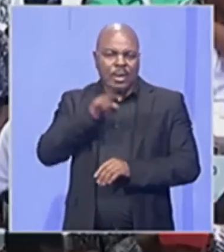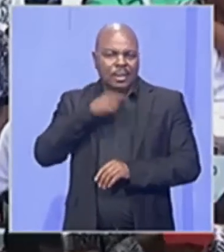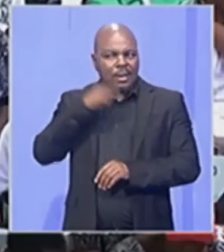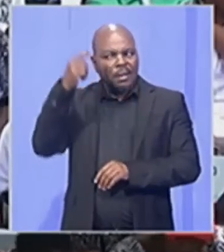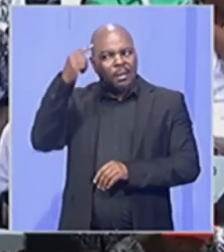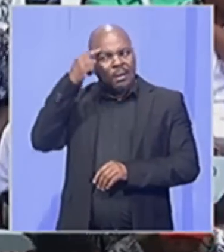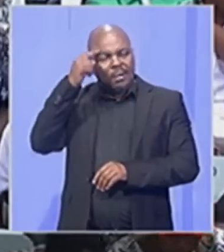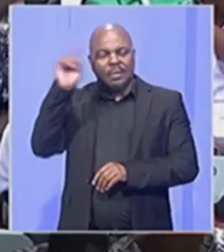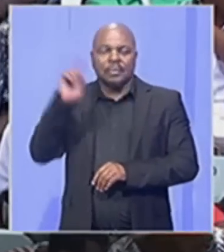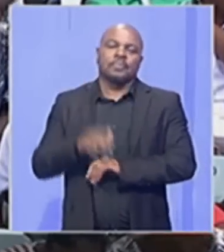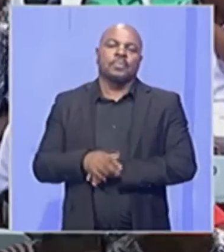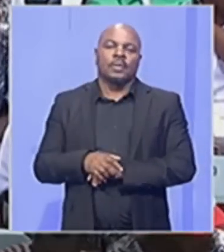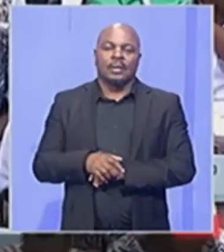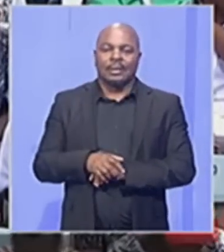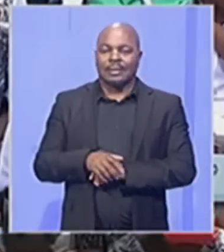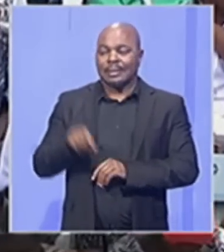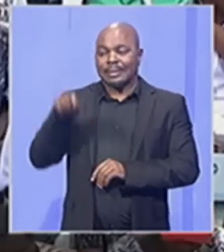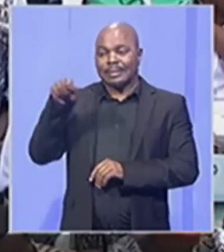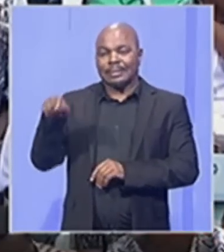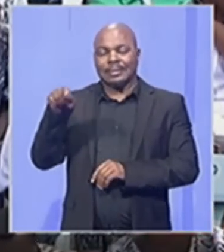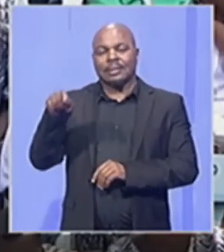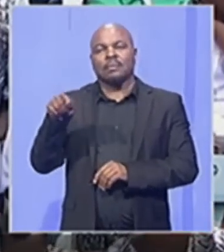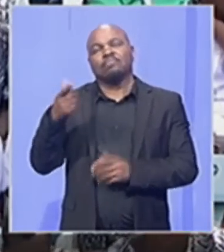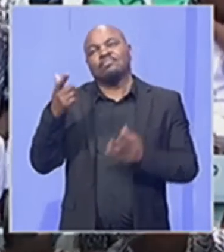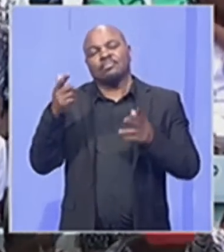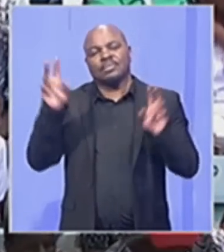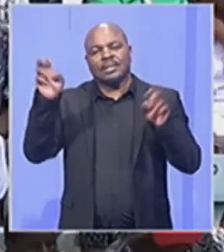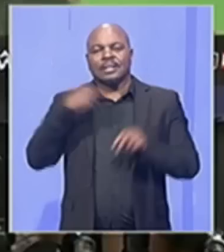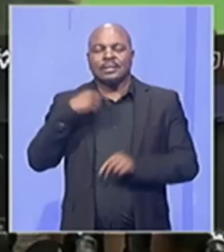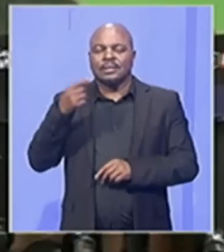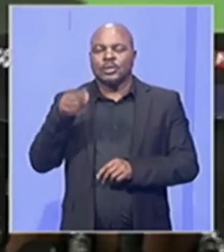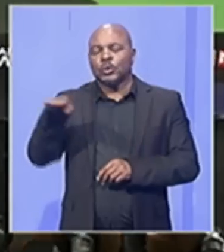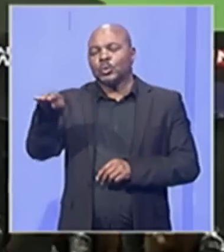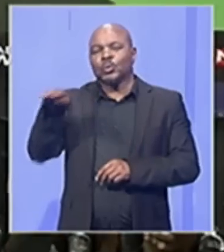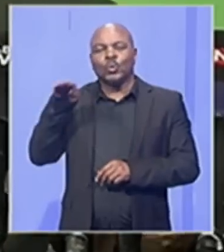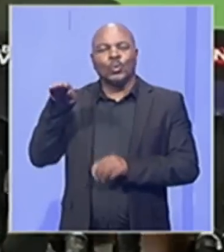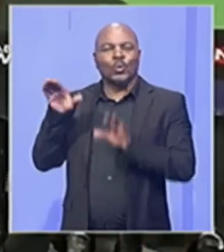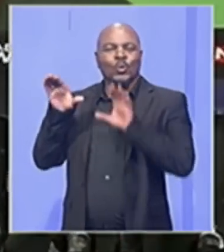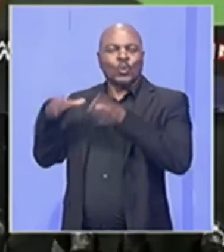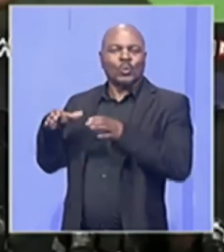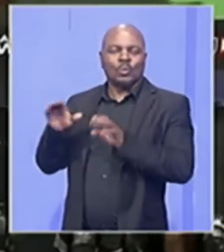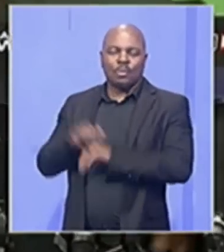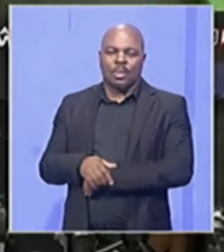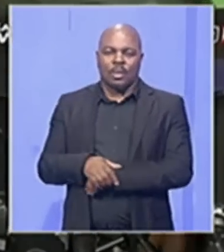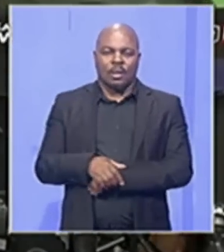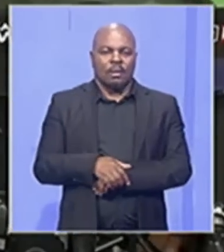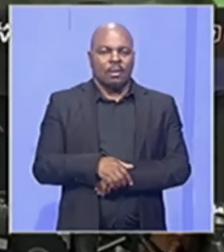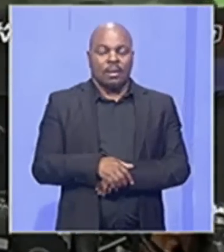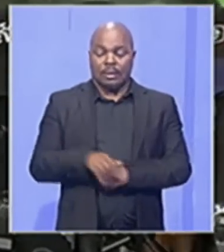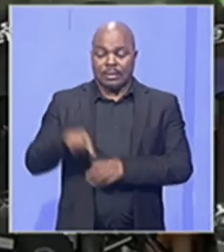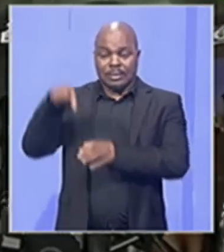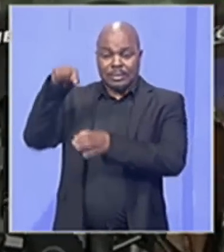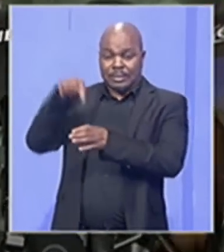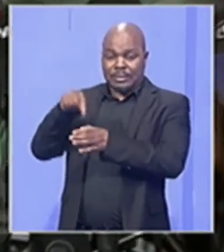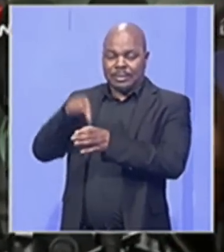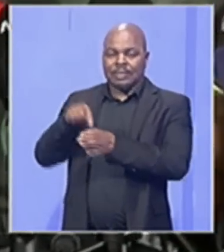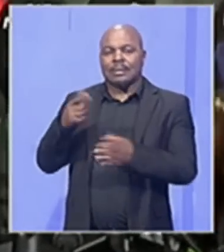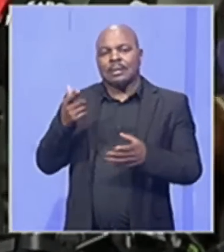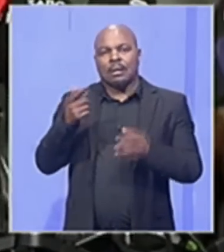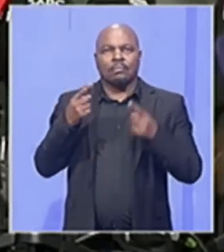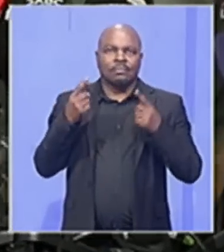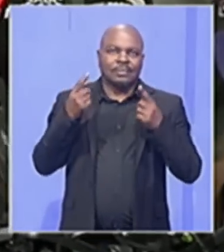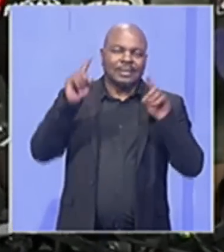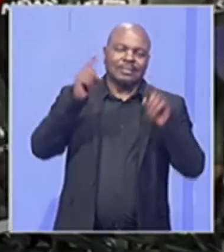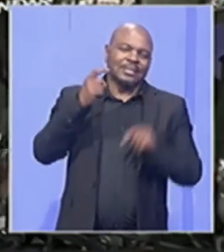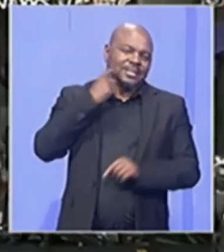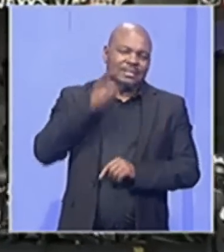idea that it was, they called it, it's a Zulu party. Leeto la mokga la Katlewa ha le a ba bonolo ho kenyelletsa ho